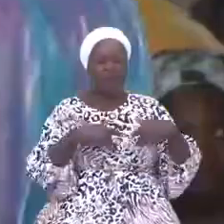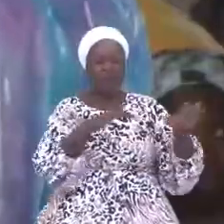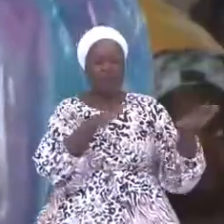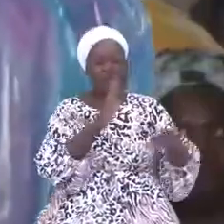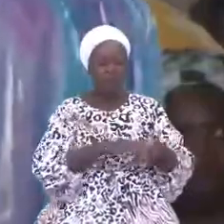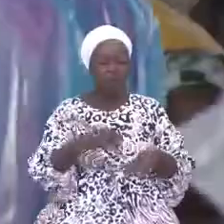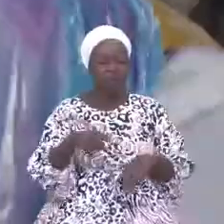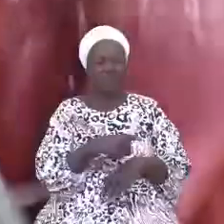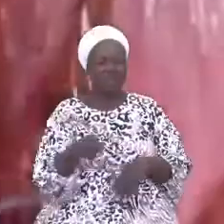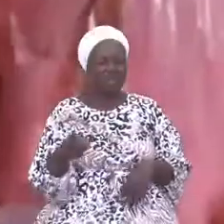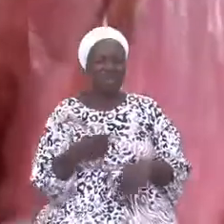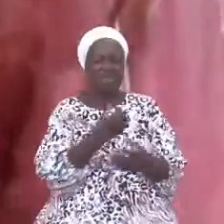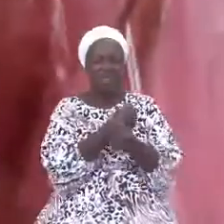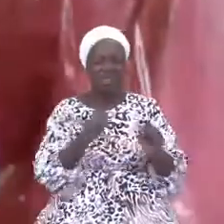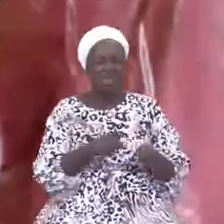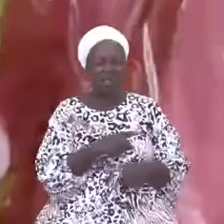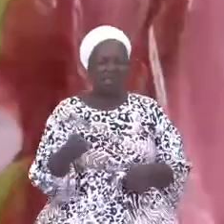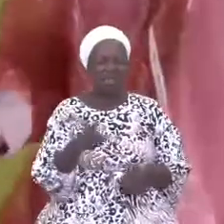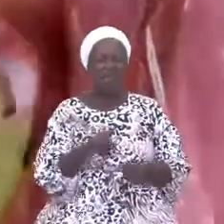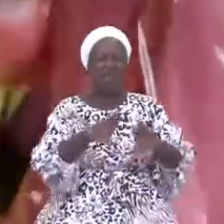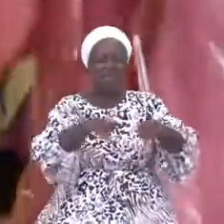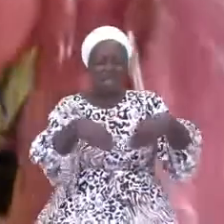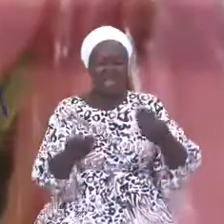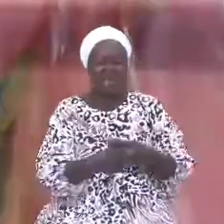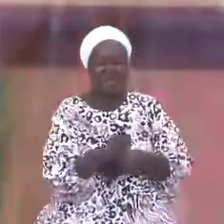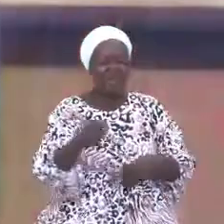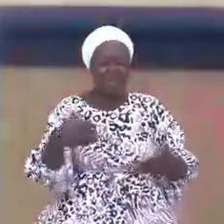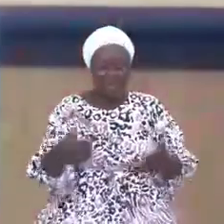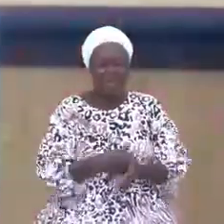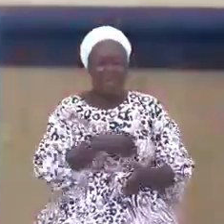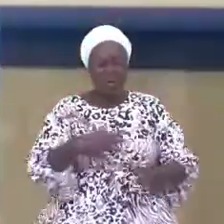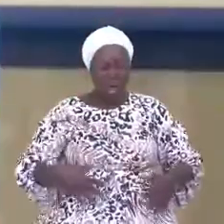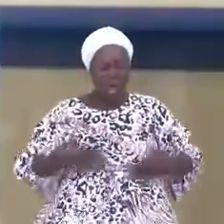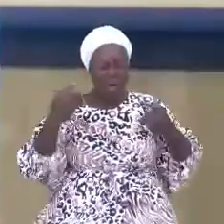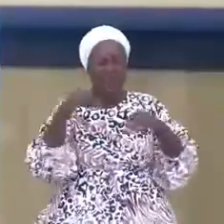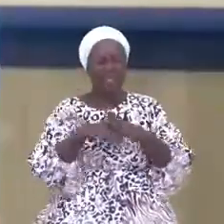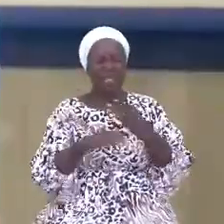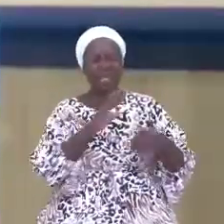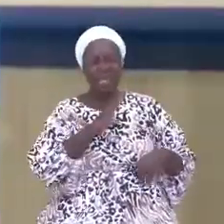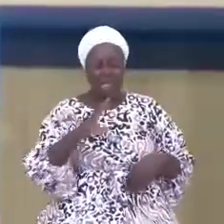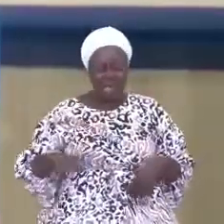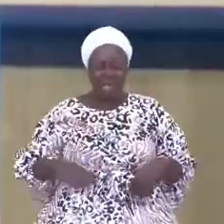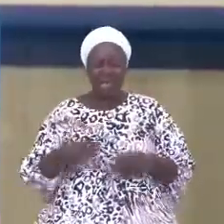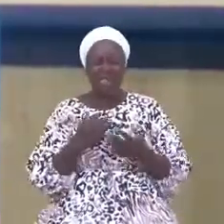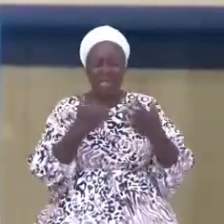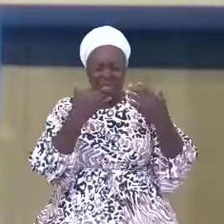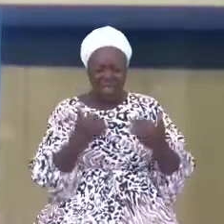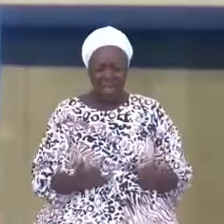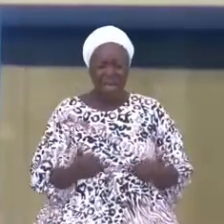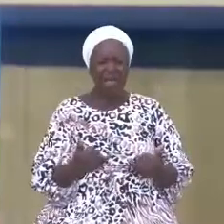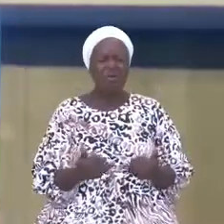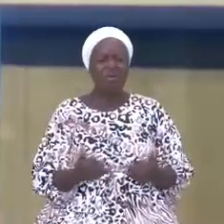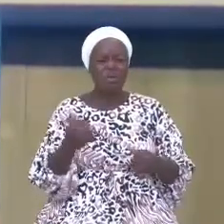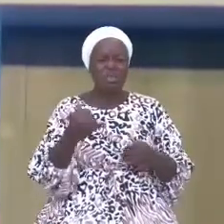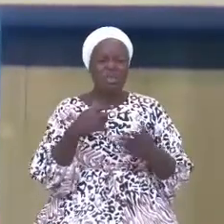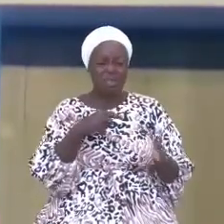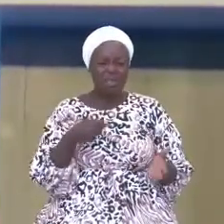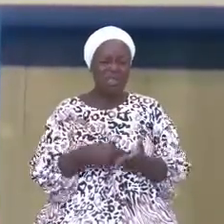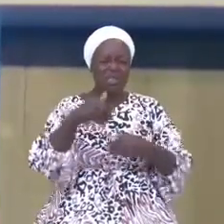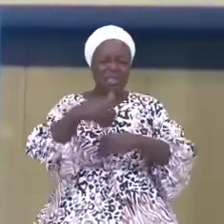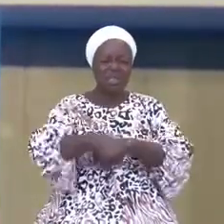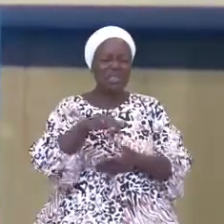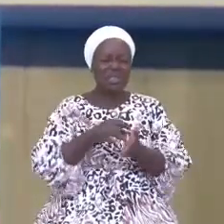Save them. Give them a new life in Christ, even tonight, in